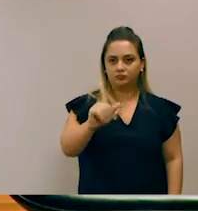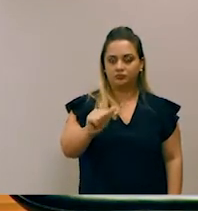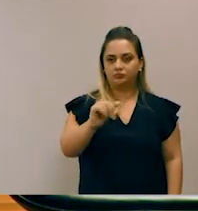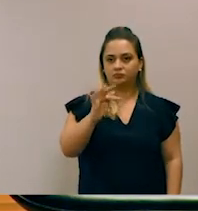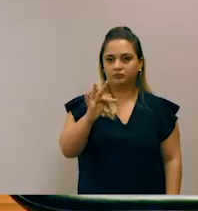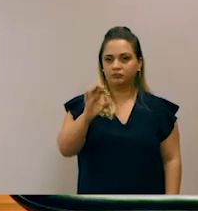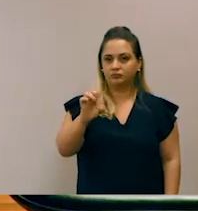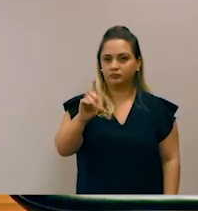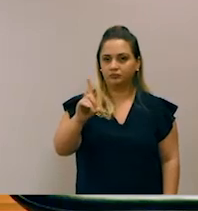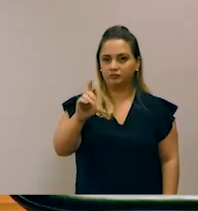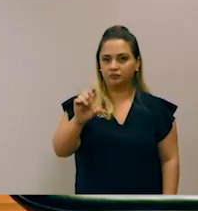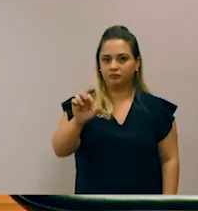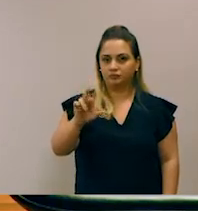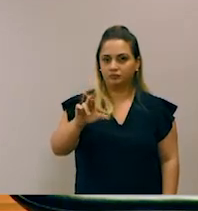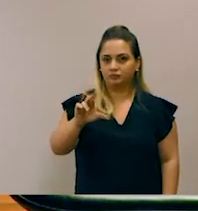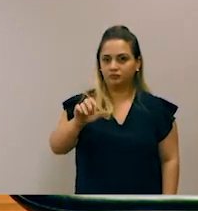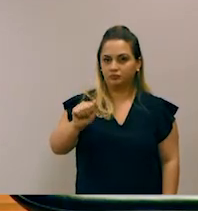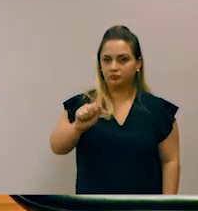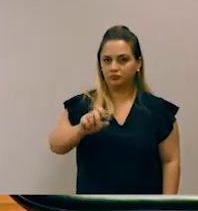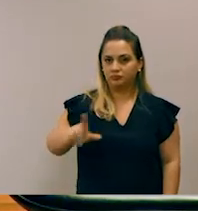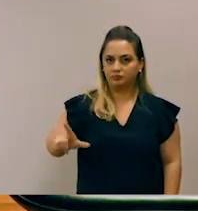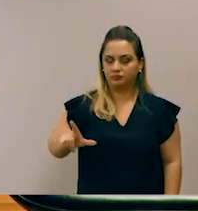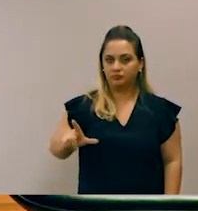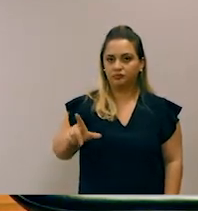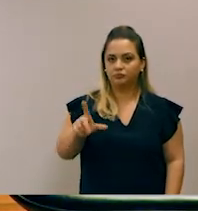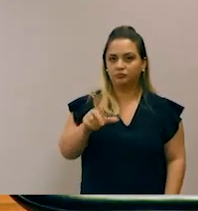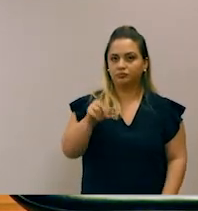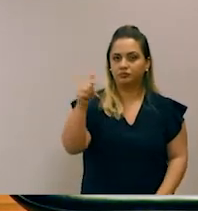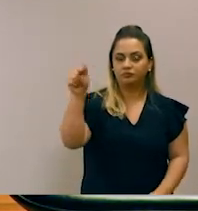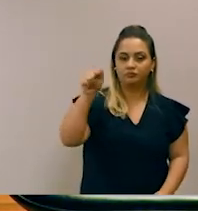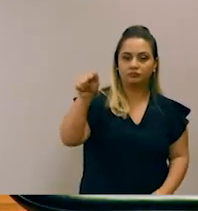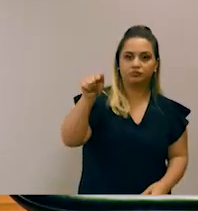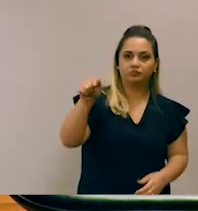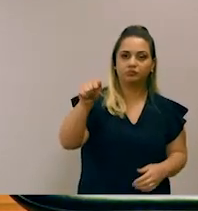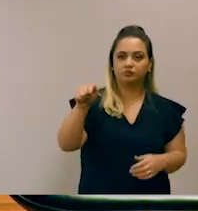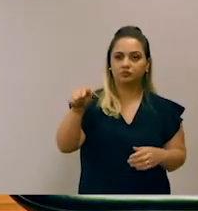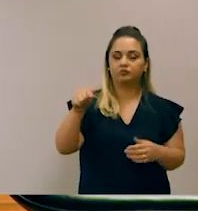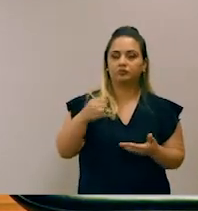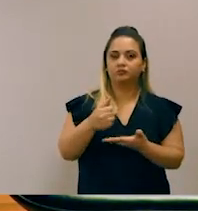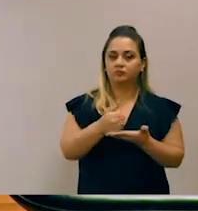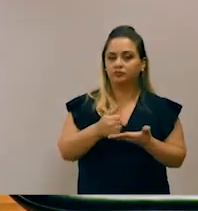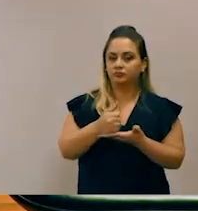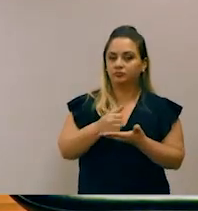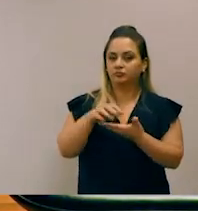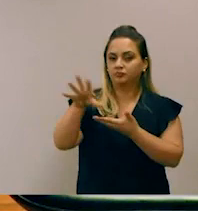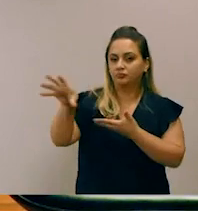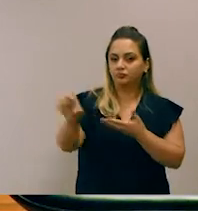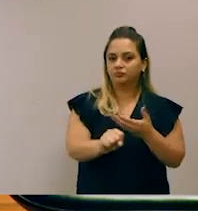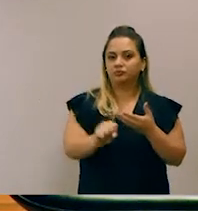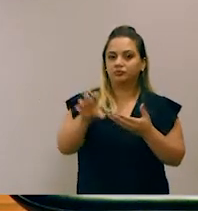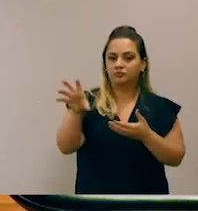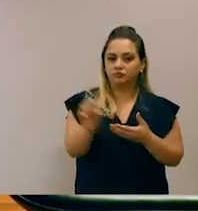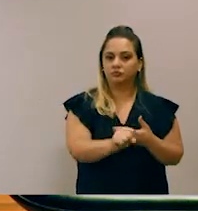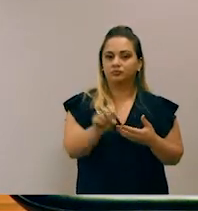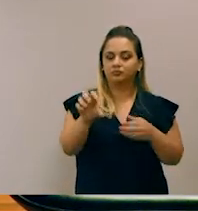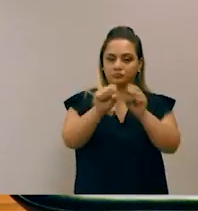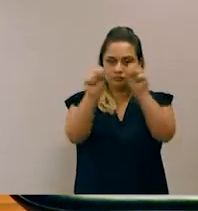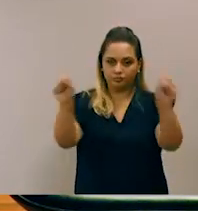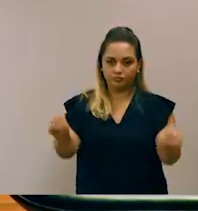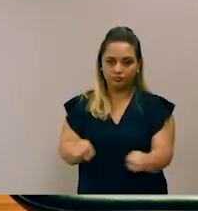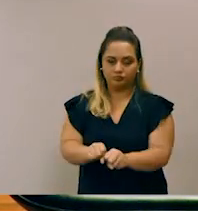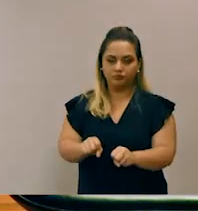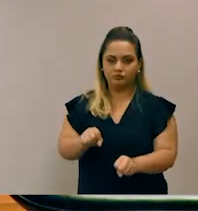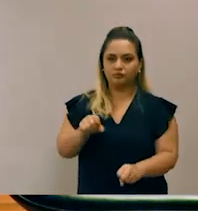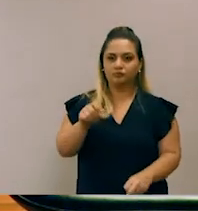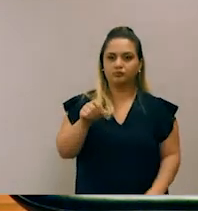And also deaths. So if there was a fine applied to the person liable, and it shows to us that